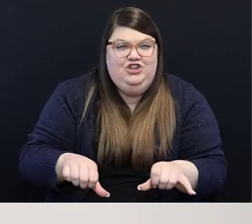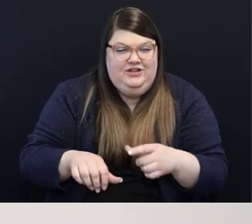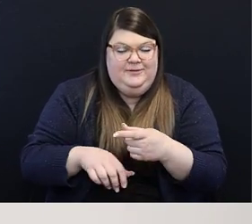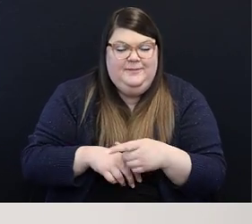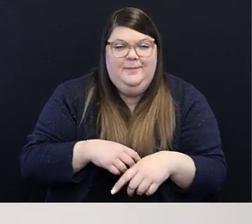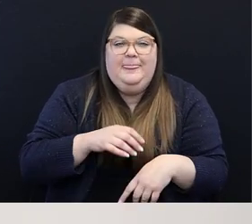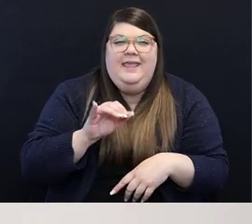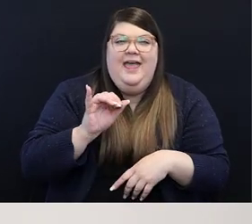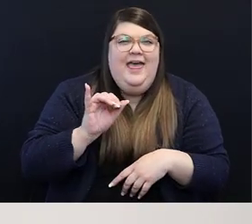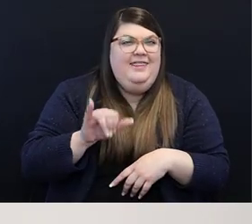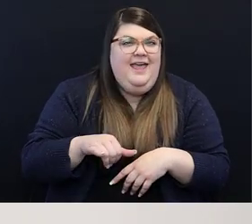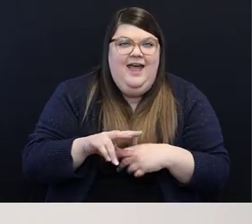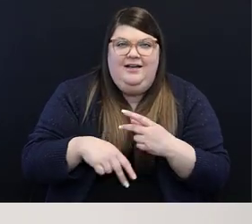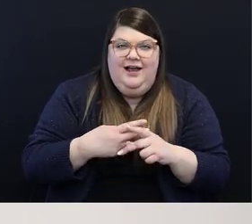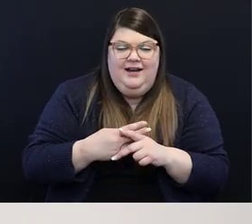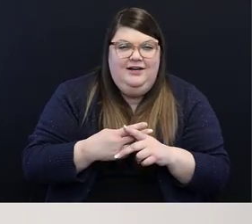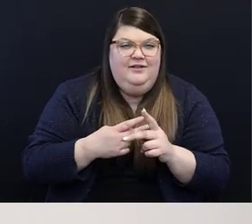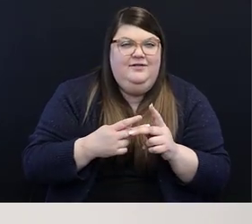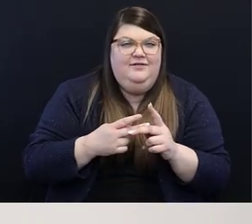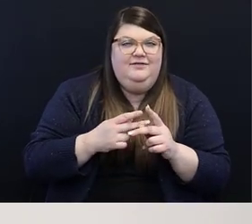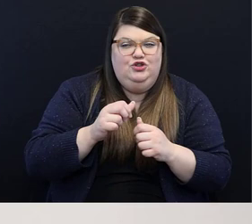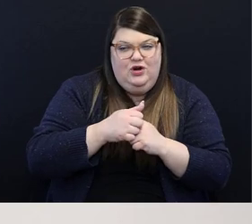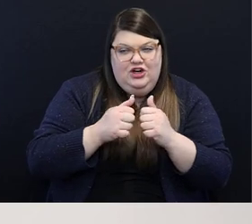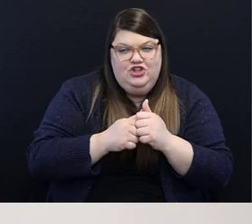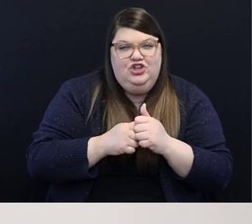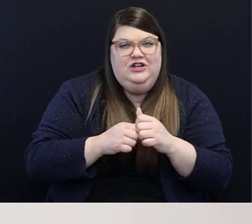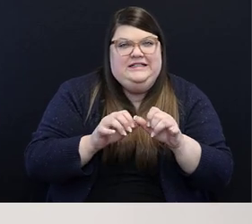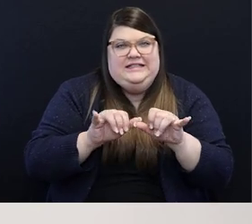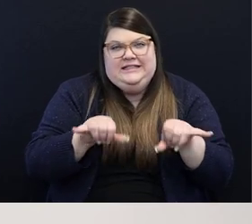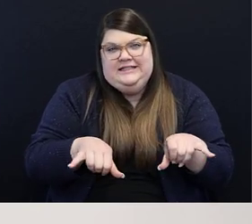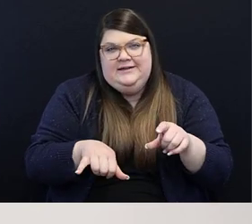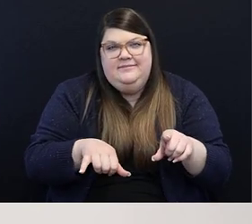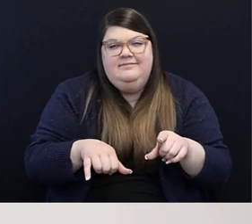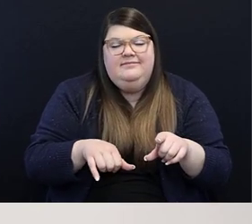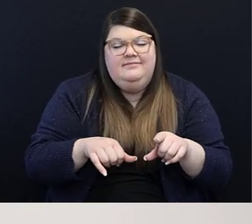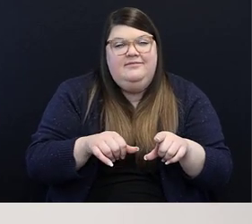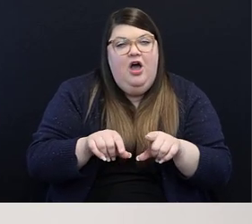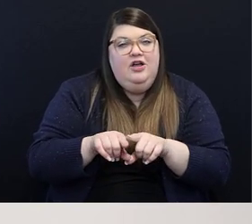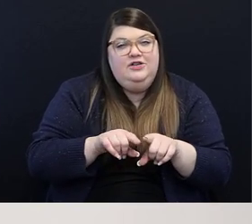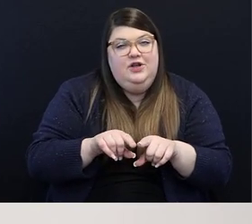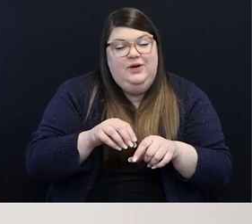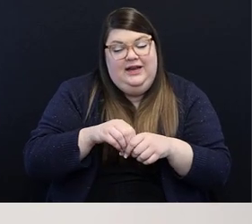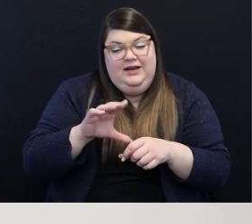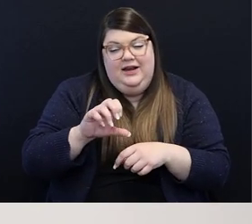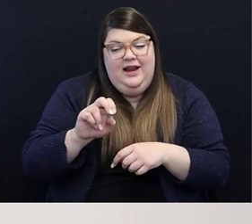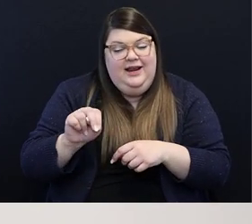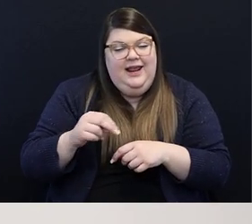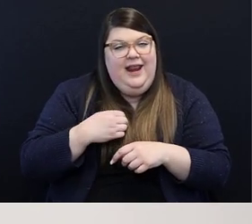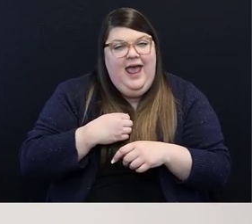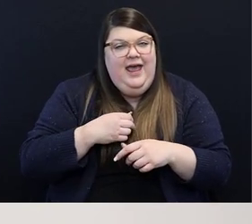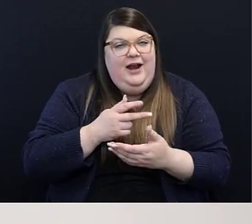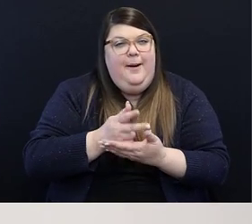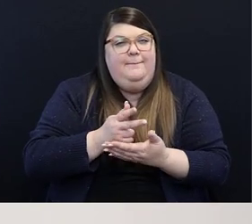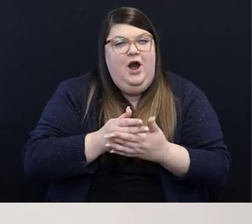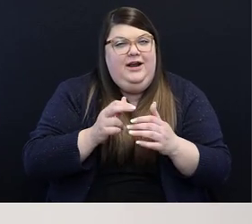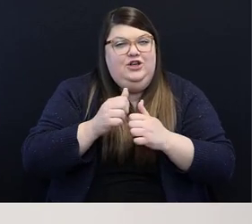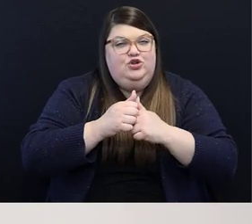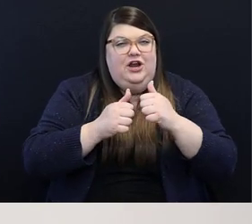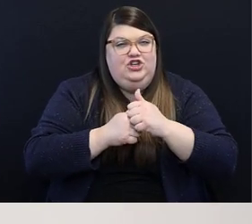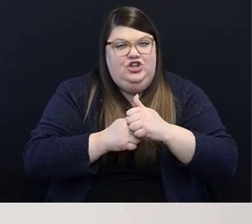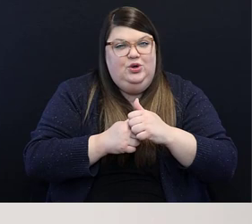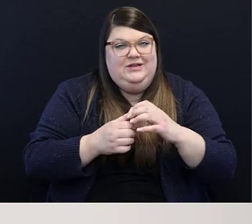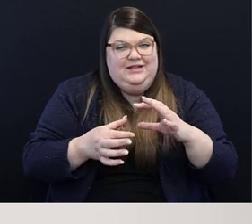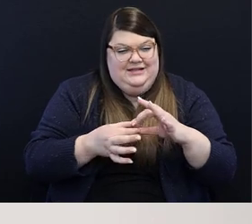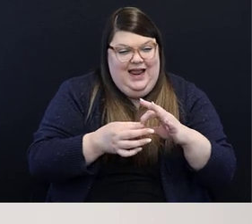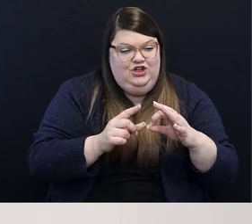and systems, and there was a parking garage in New Haven, Connecticut when I was a kid that was attached to a department store that we went